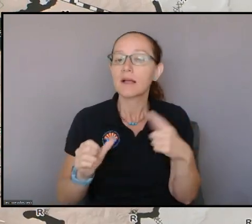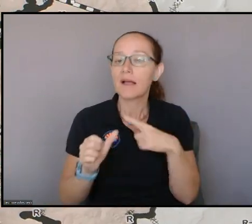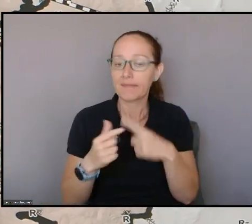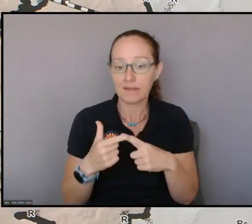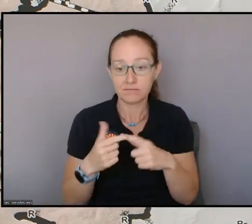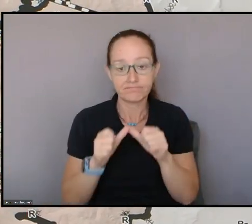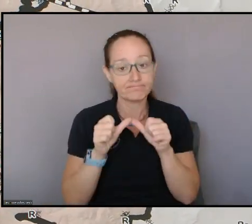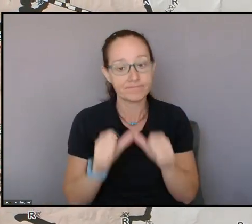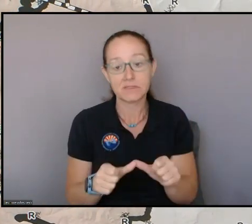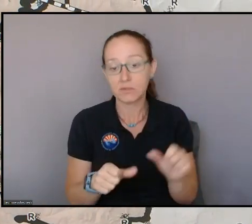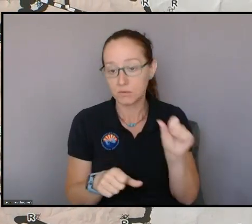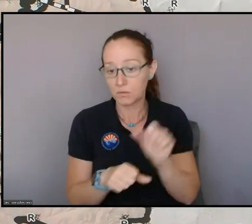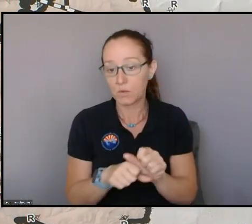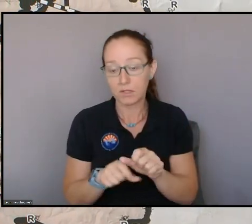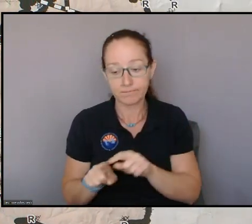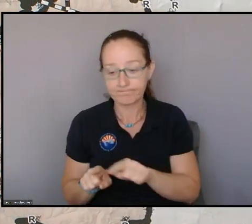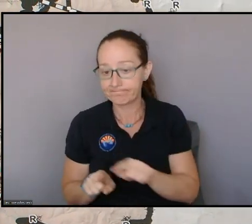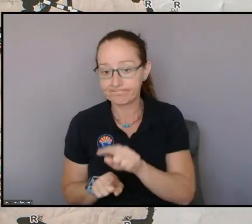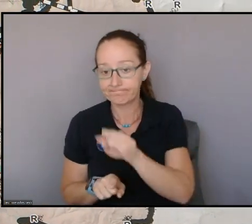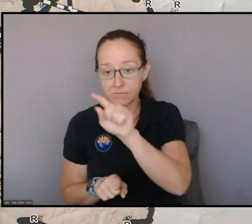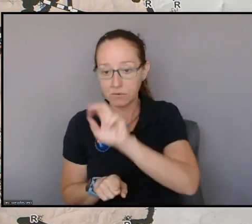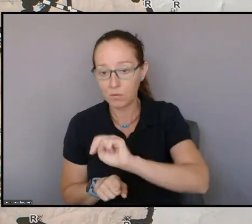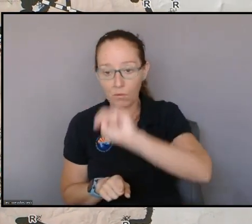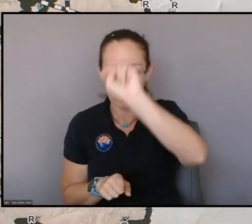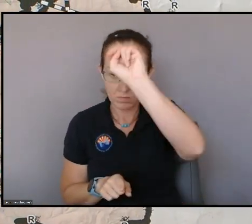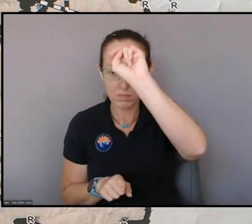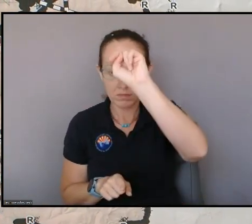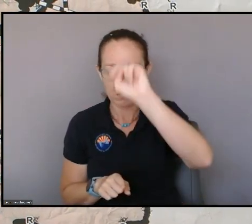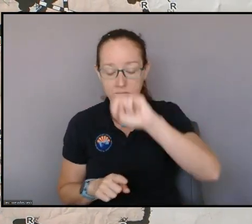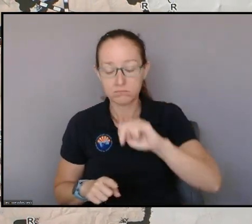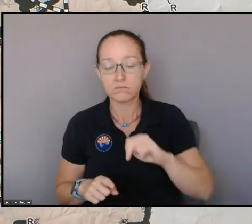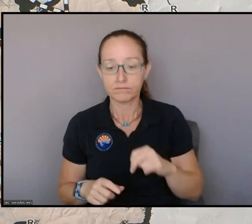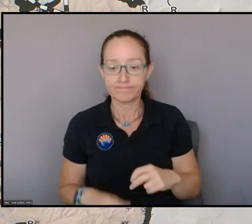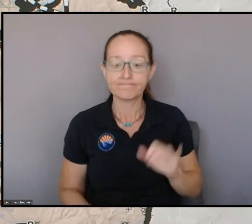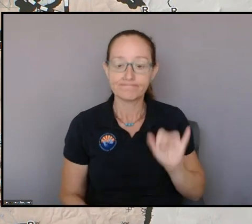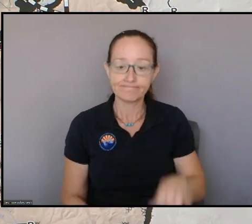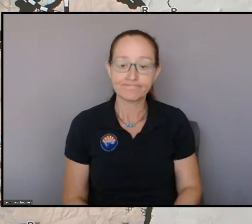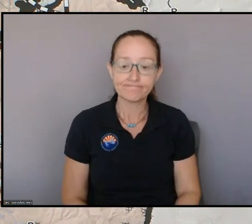working to the north once we get that secured.